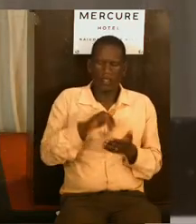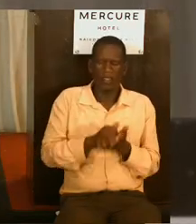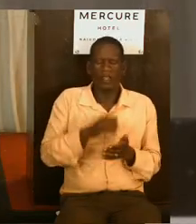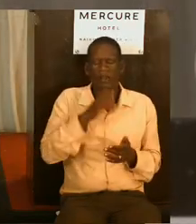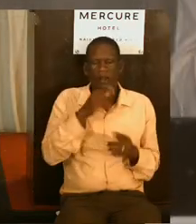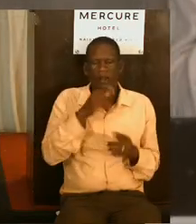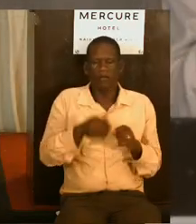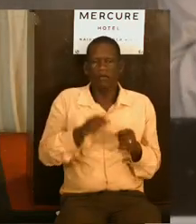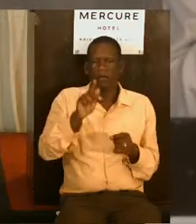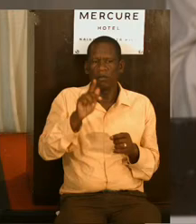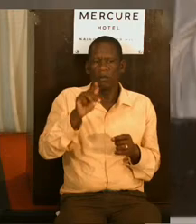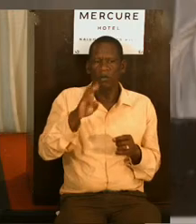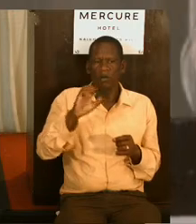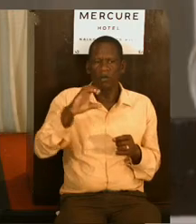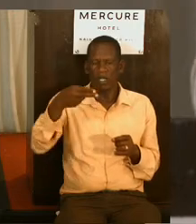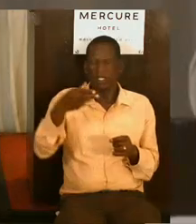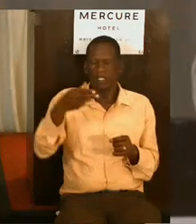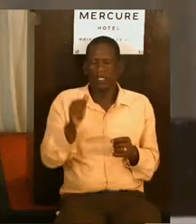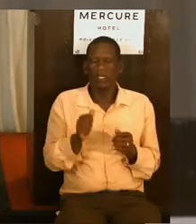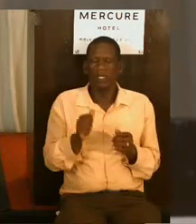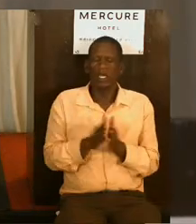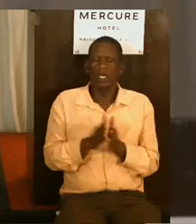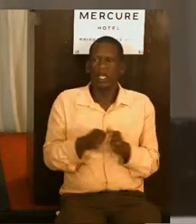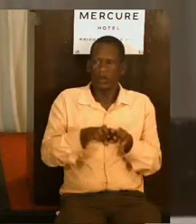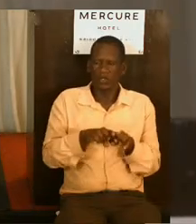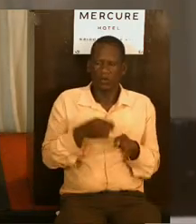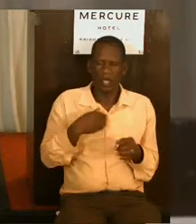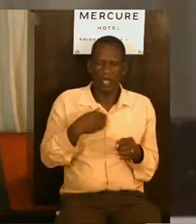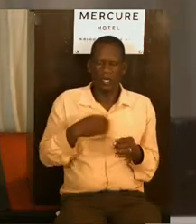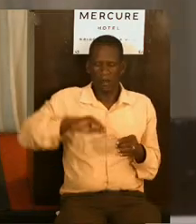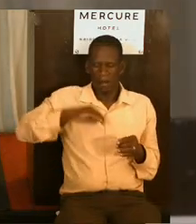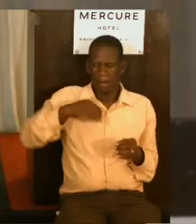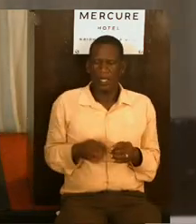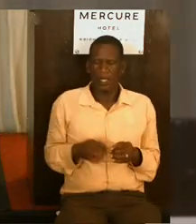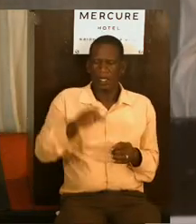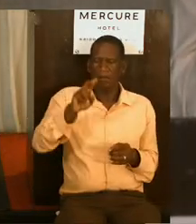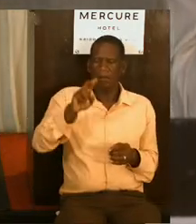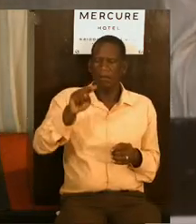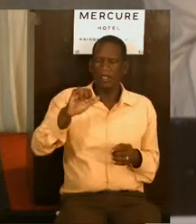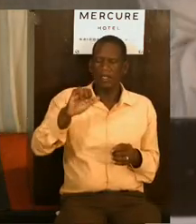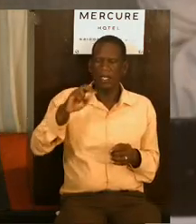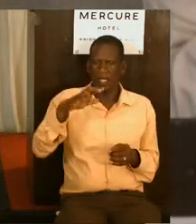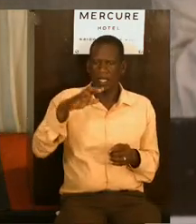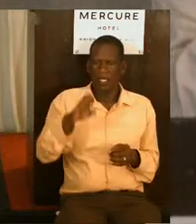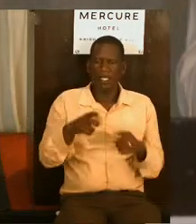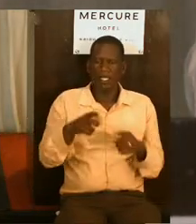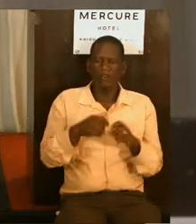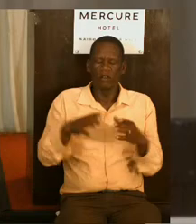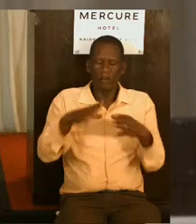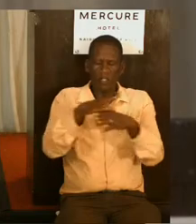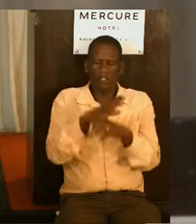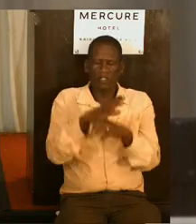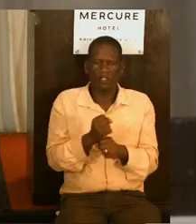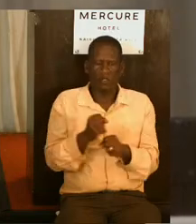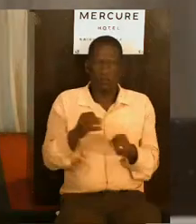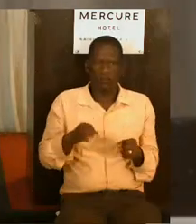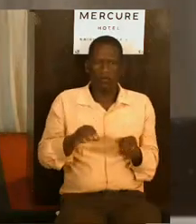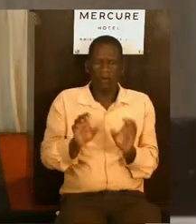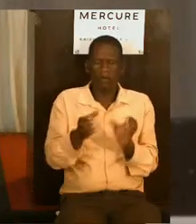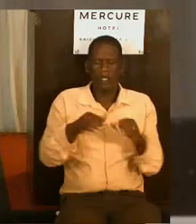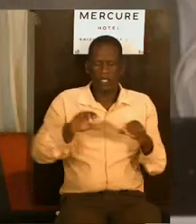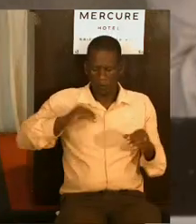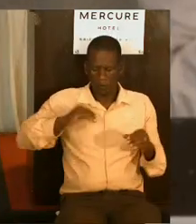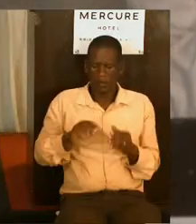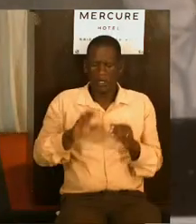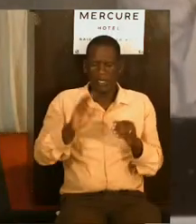gentleman from kwacha we had Madame patience yange from Association of media